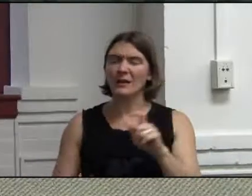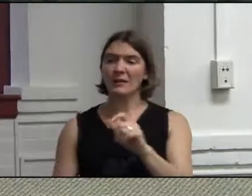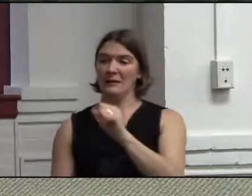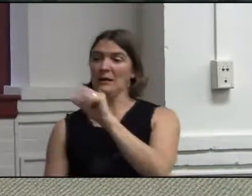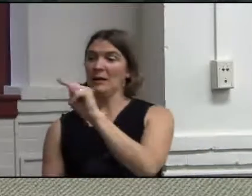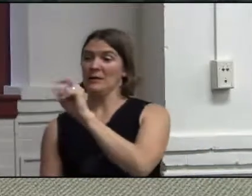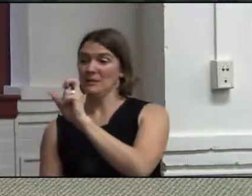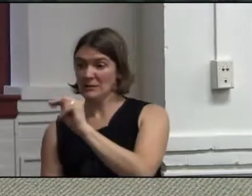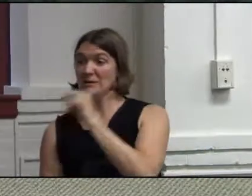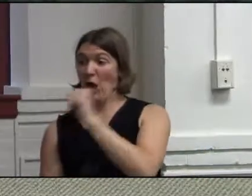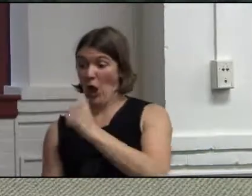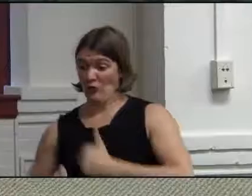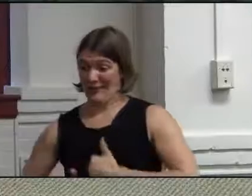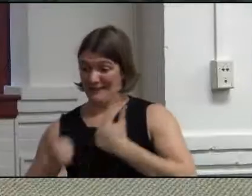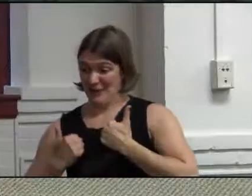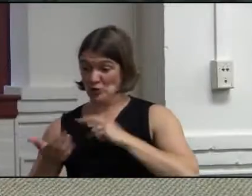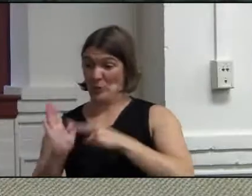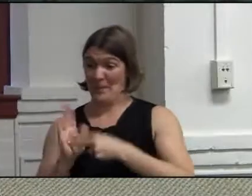Non-residential,